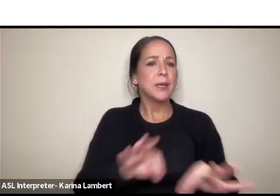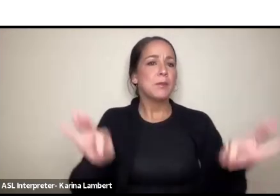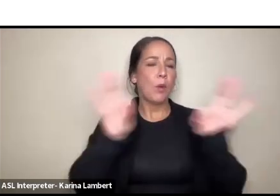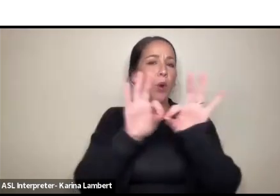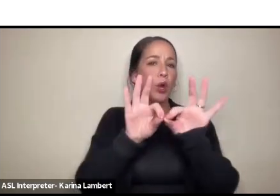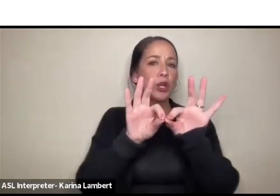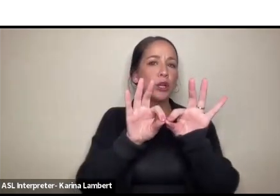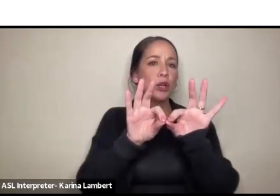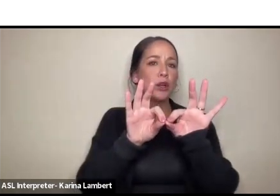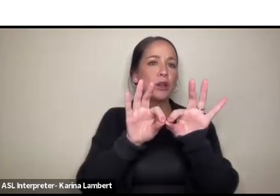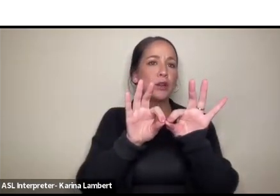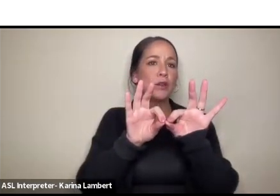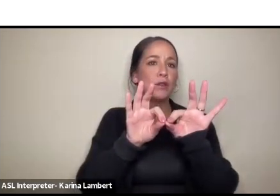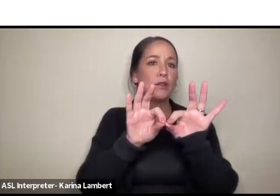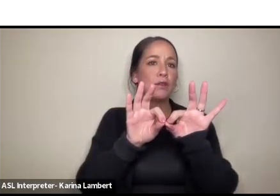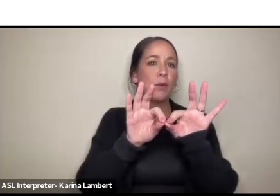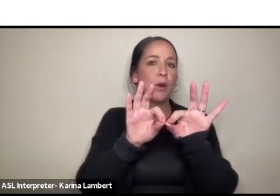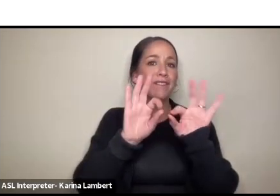plan is